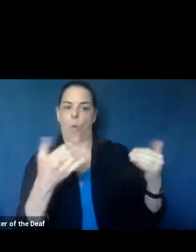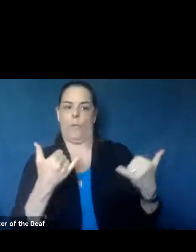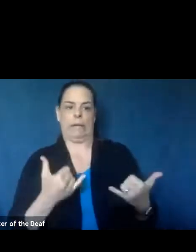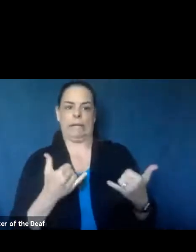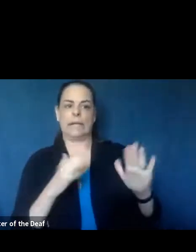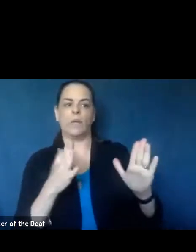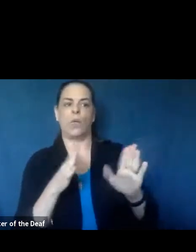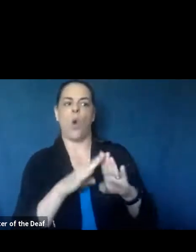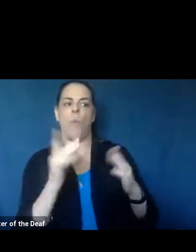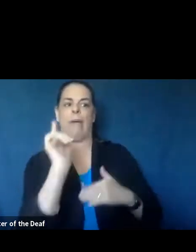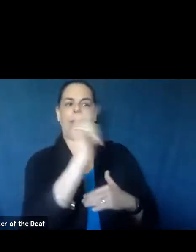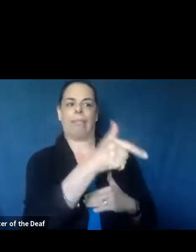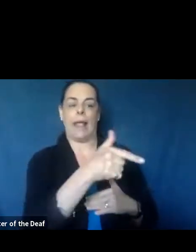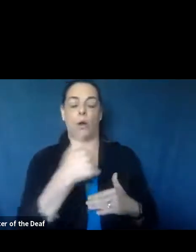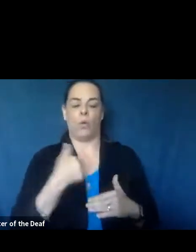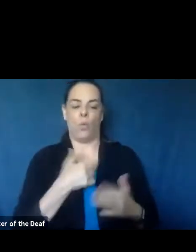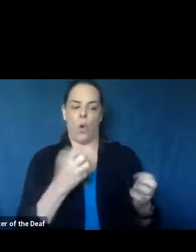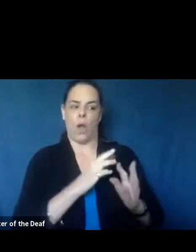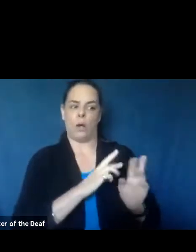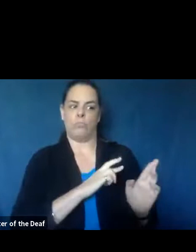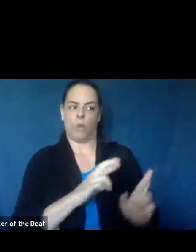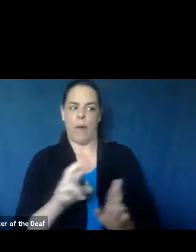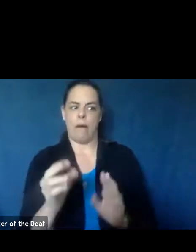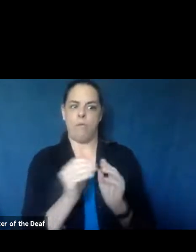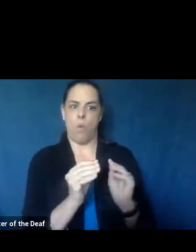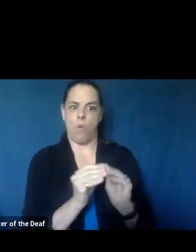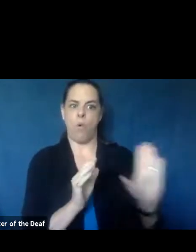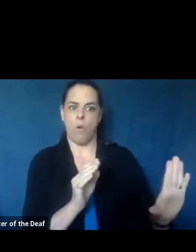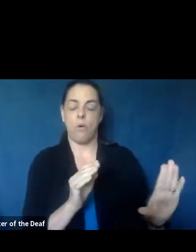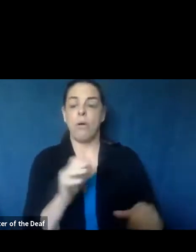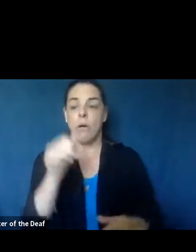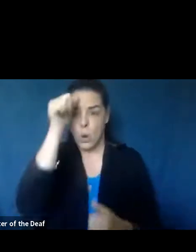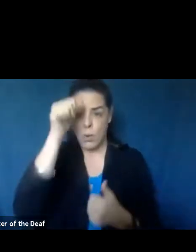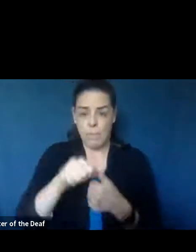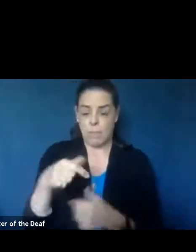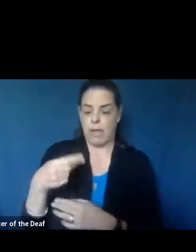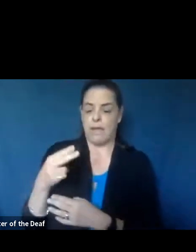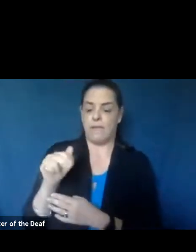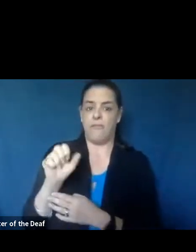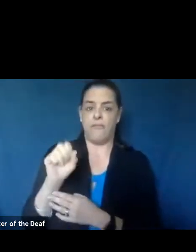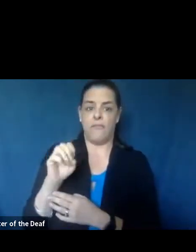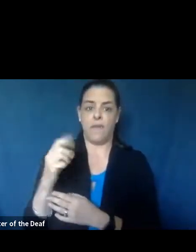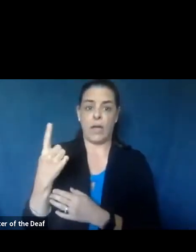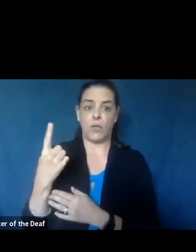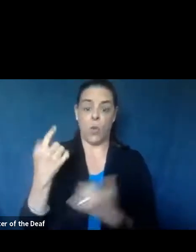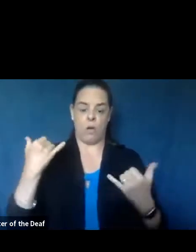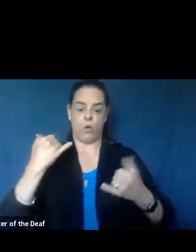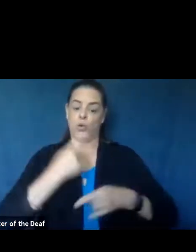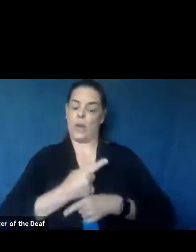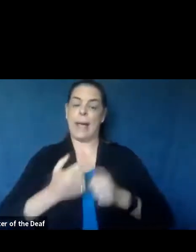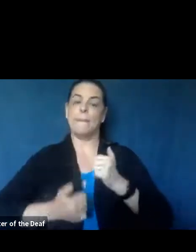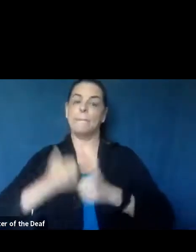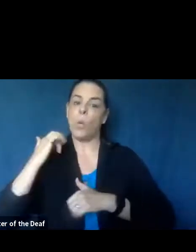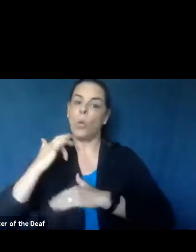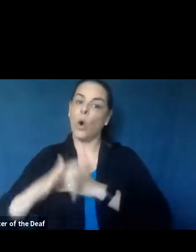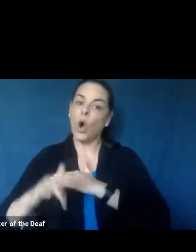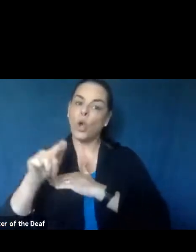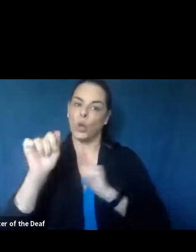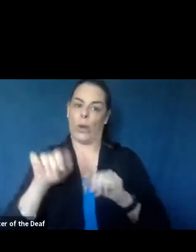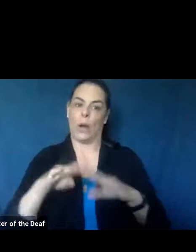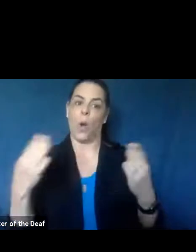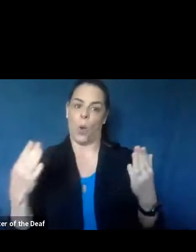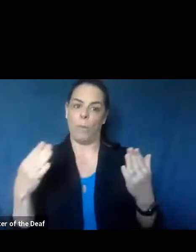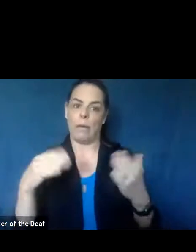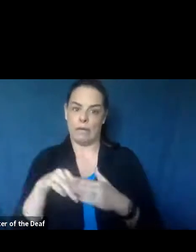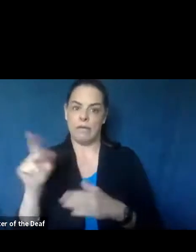spend more time preparing. Remember, again, for phase one, today is the earliest day businesses can reopen in Knox